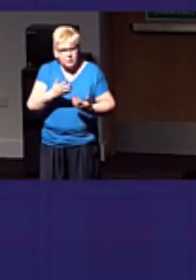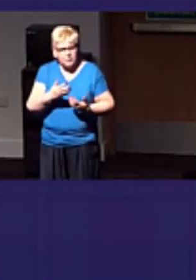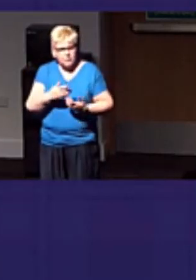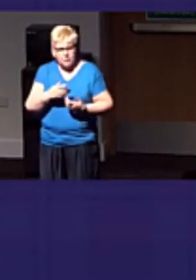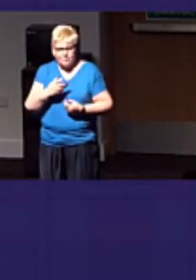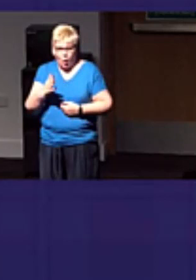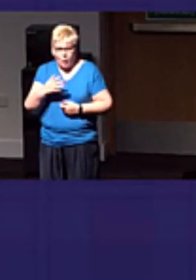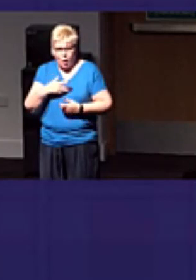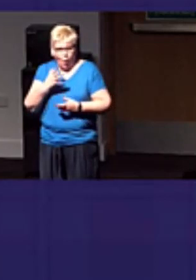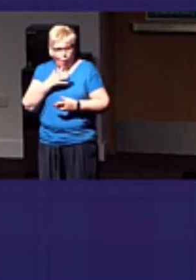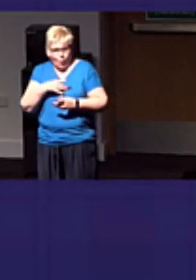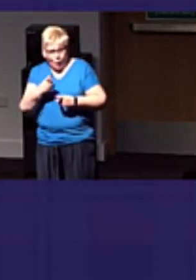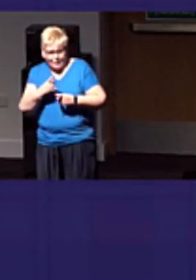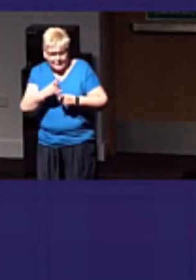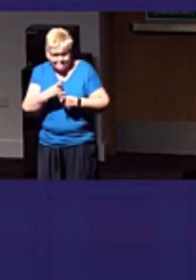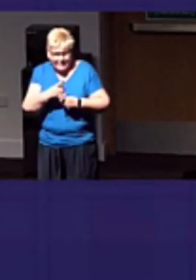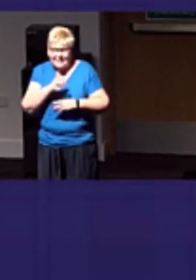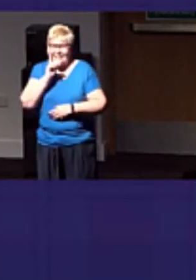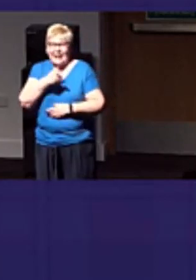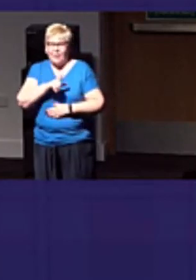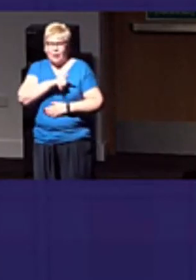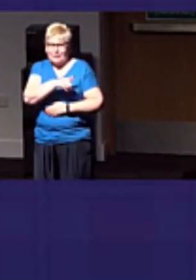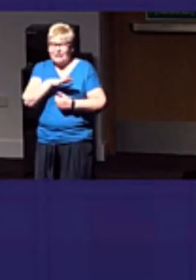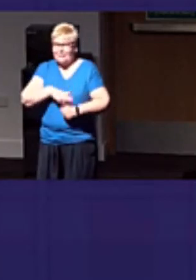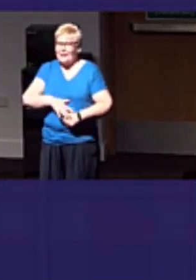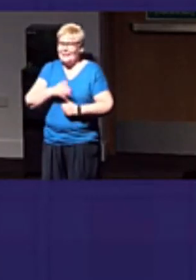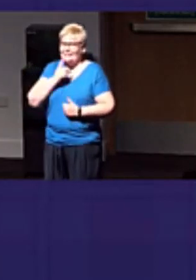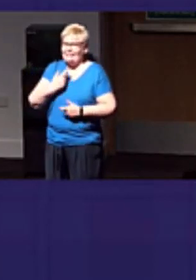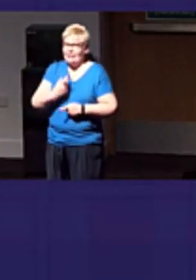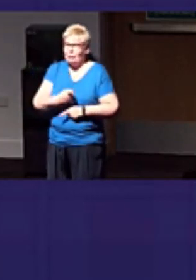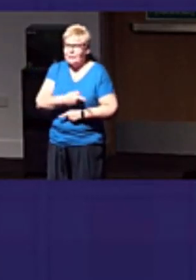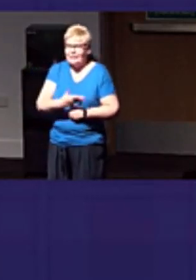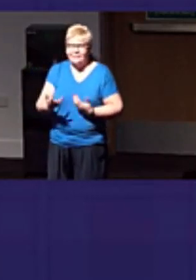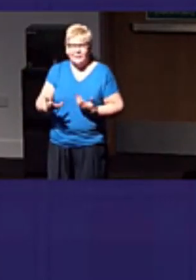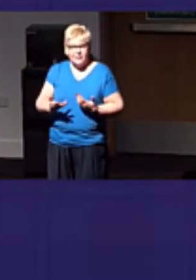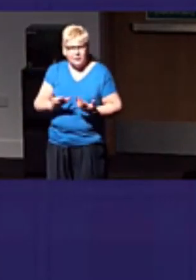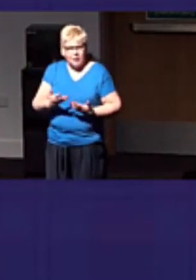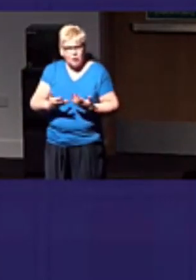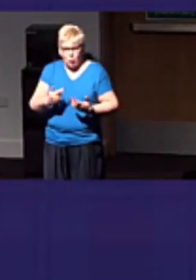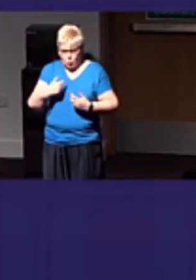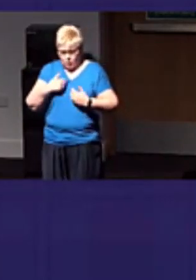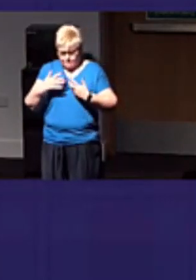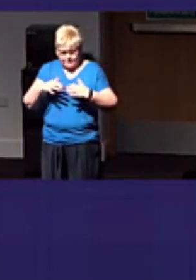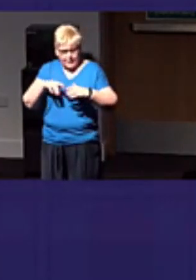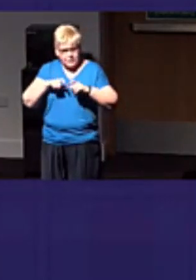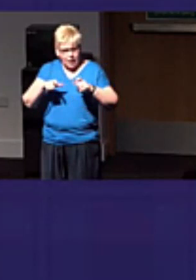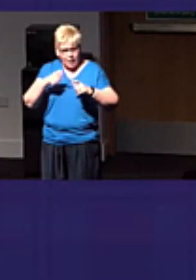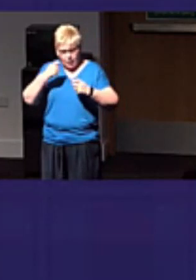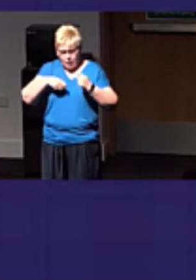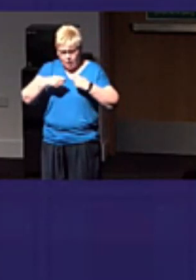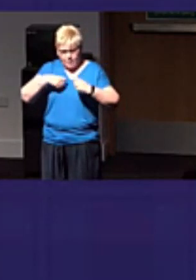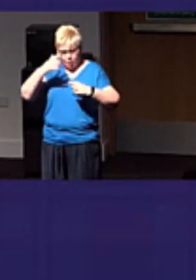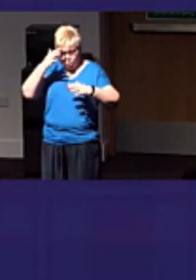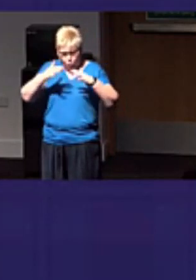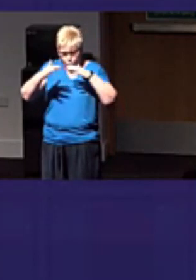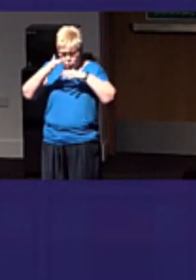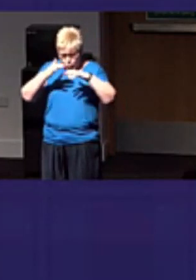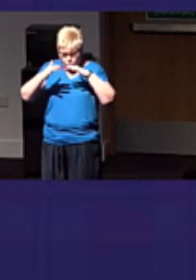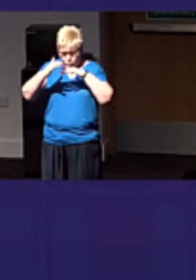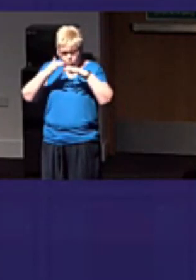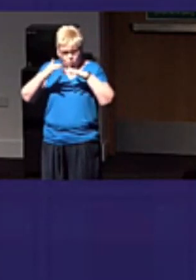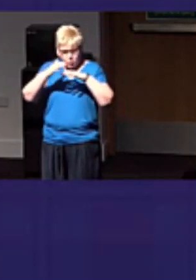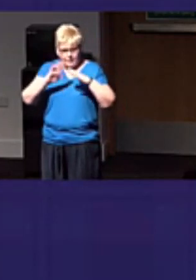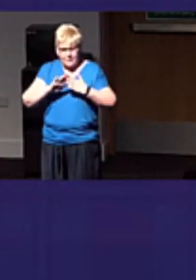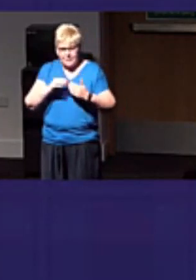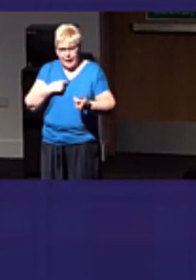that she's going through something real in her personal life? So that fear is there. It's deep within. What will